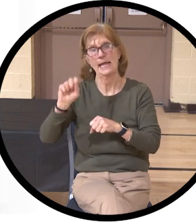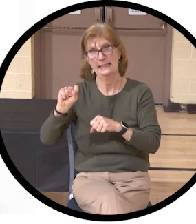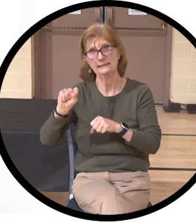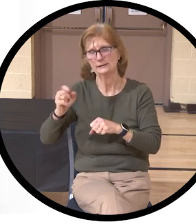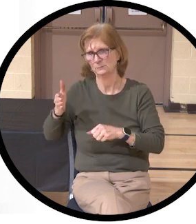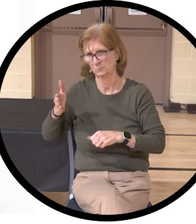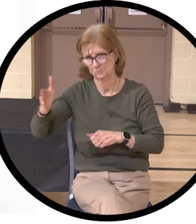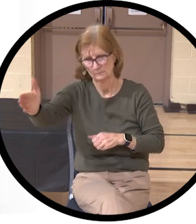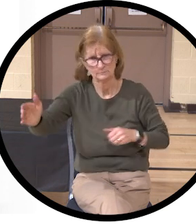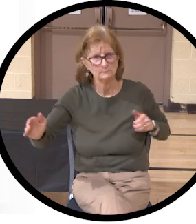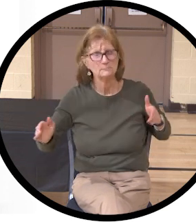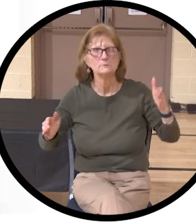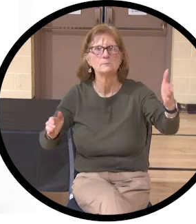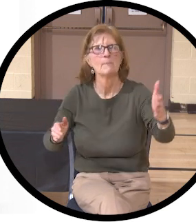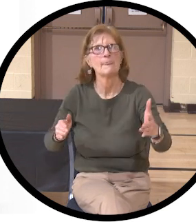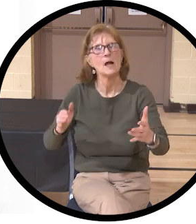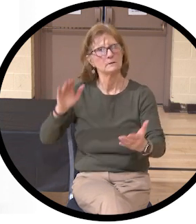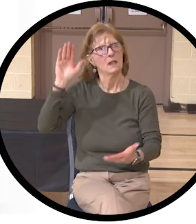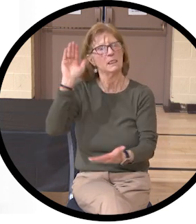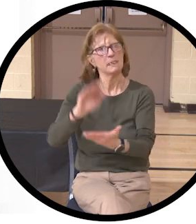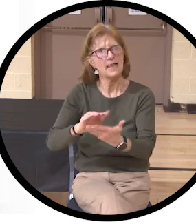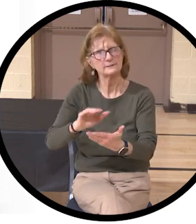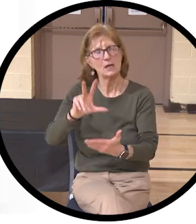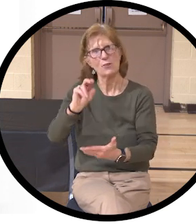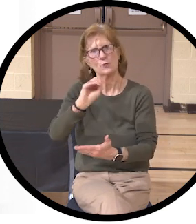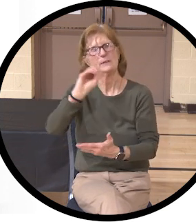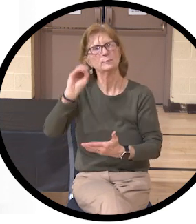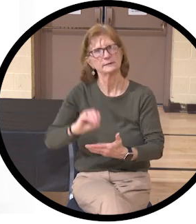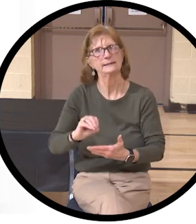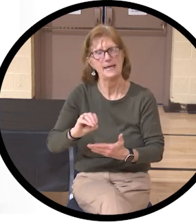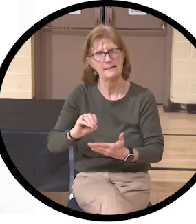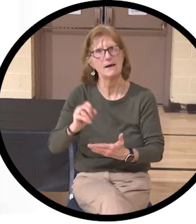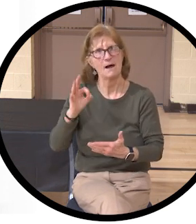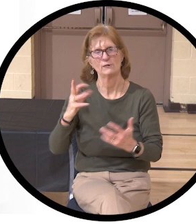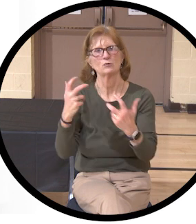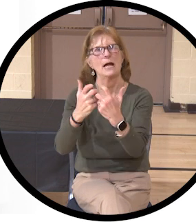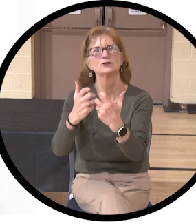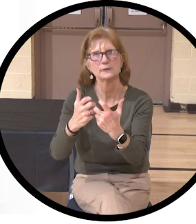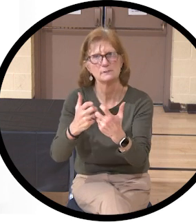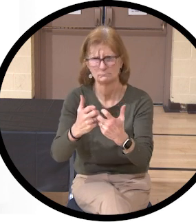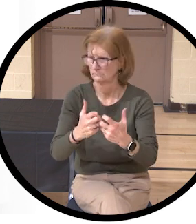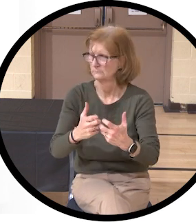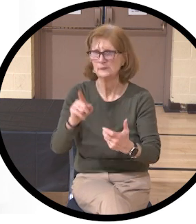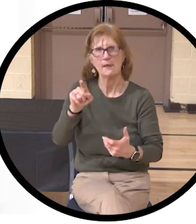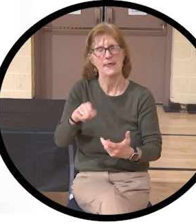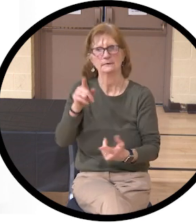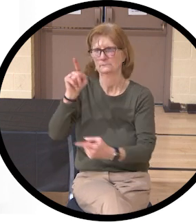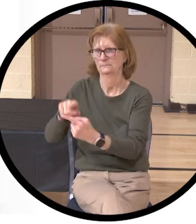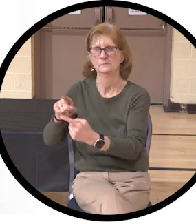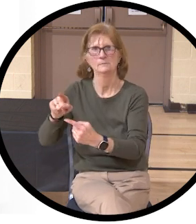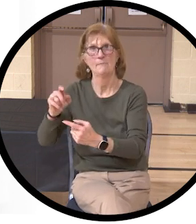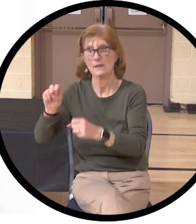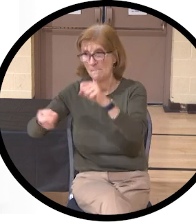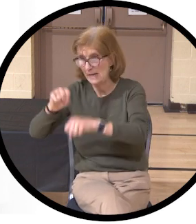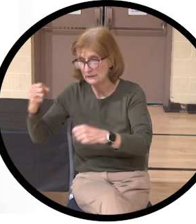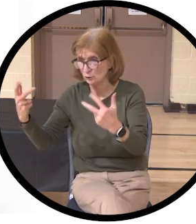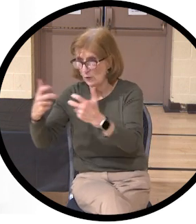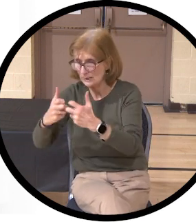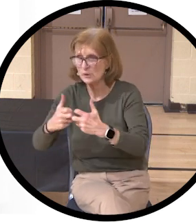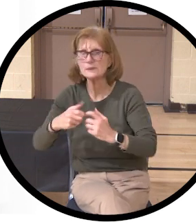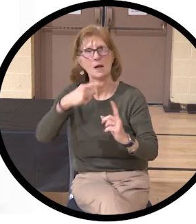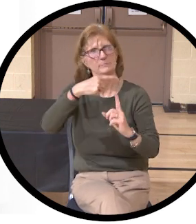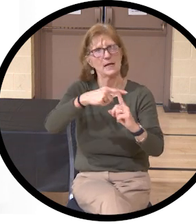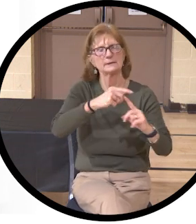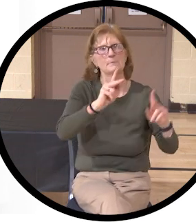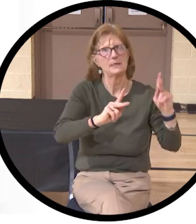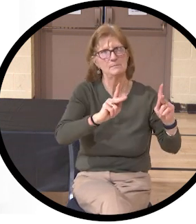reduce total roadway crashes by 30%, and that's all users, including pedestrians and motor vehicle crashes.